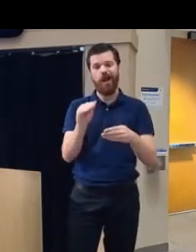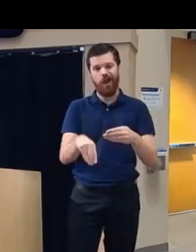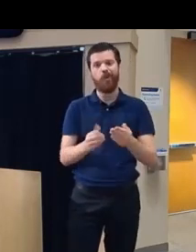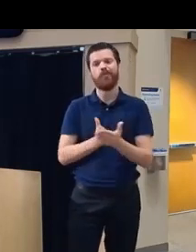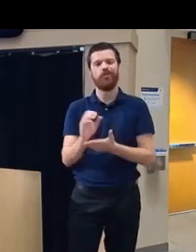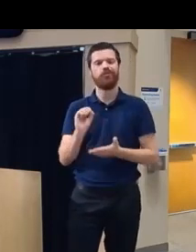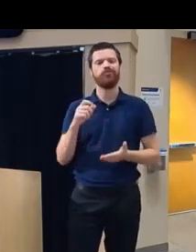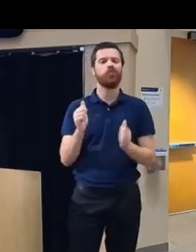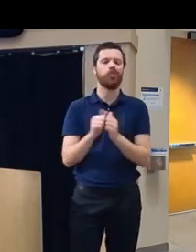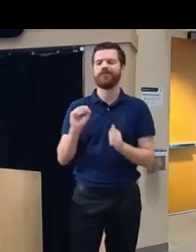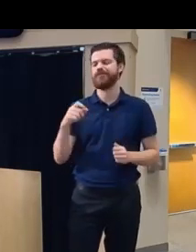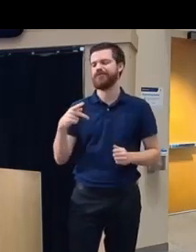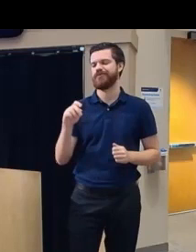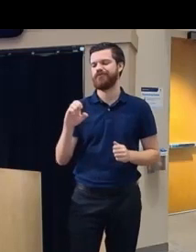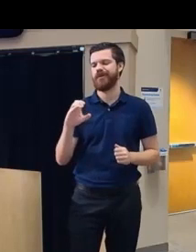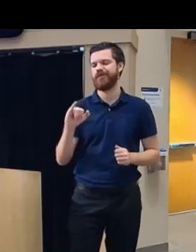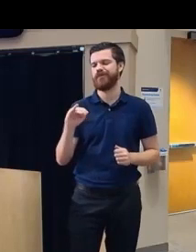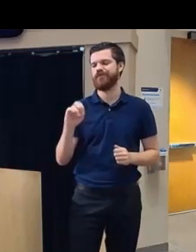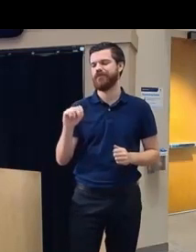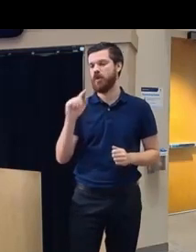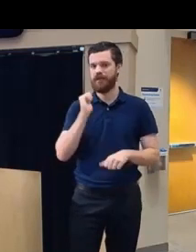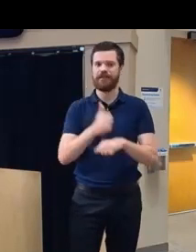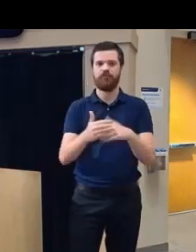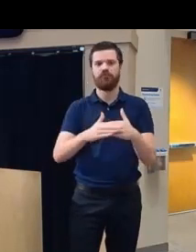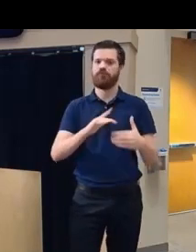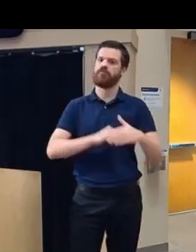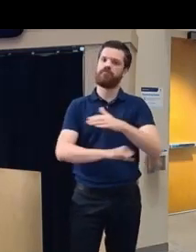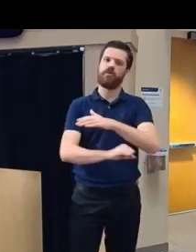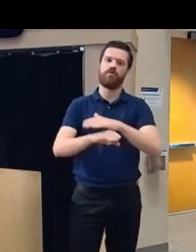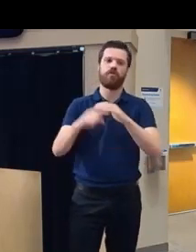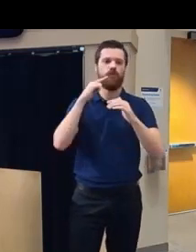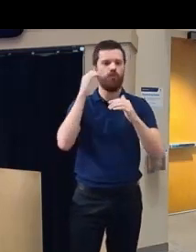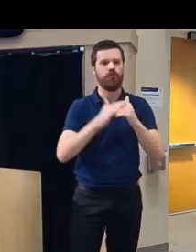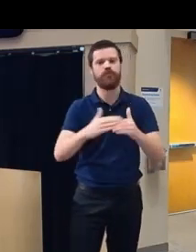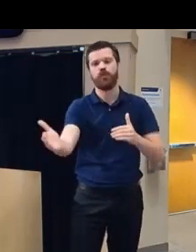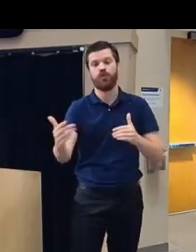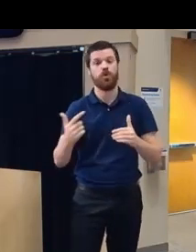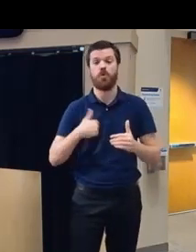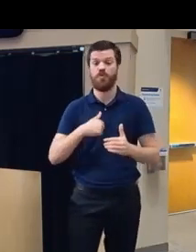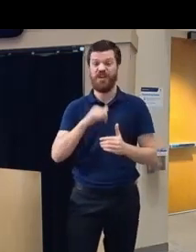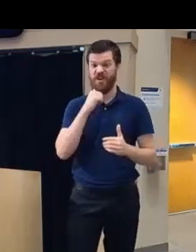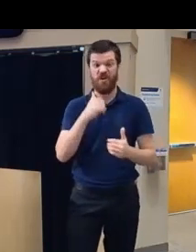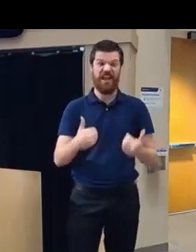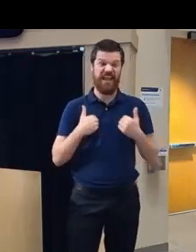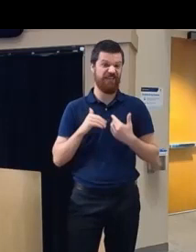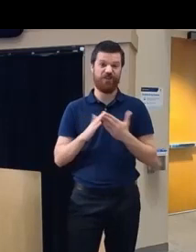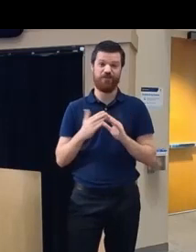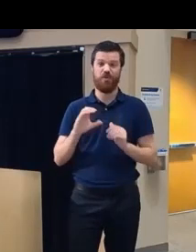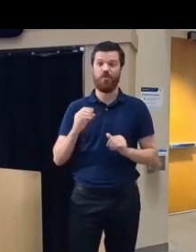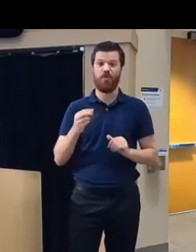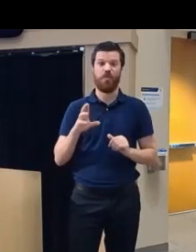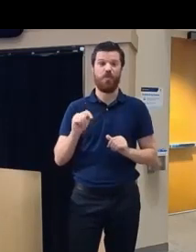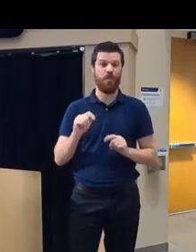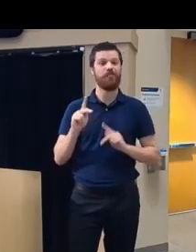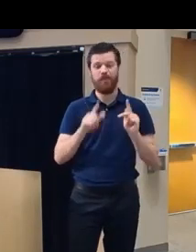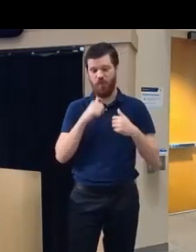biospecimens, would really set you up very well for the future. We do not have community cohorts of individuals